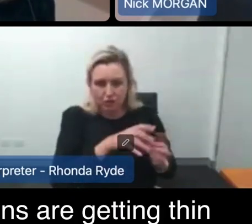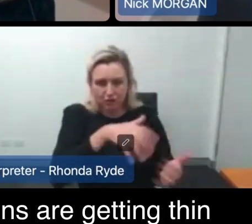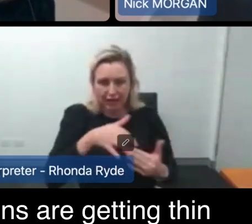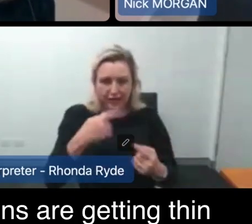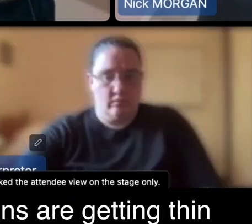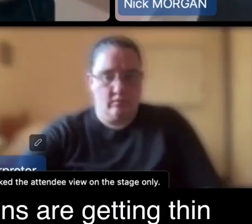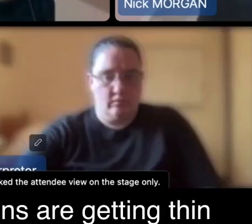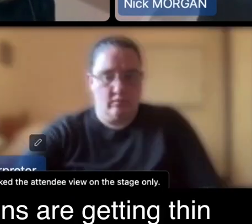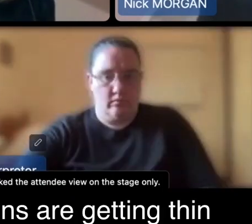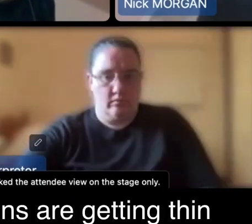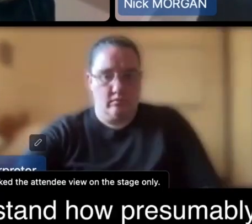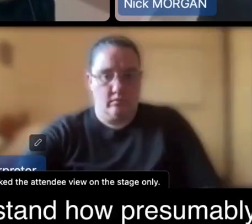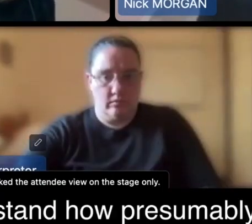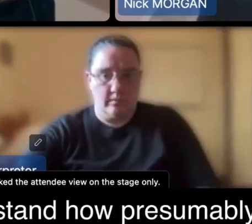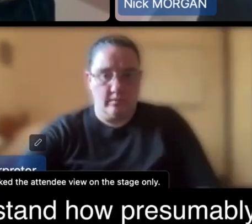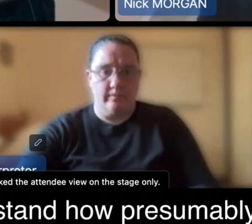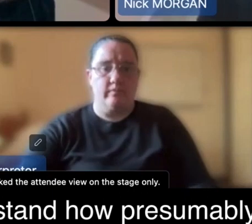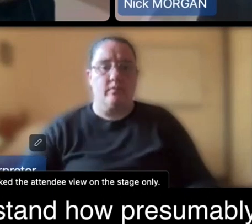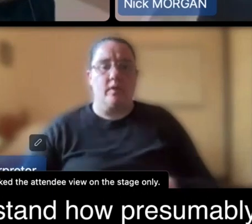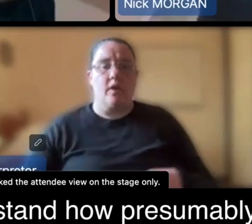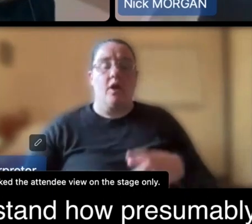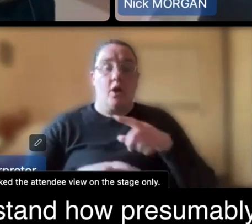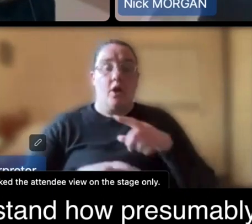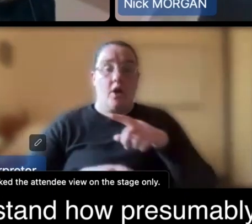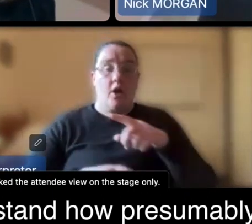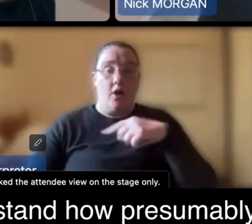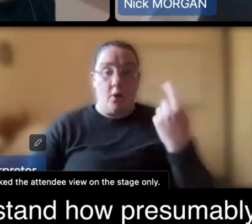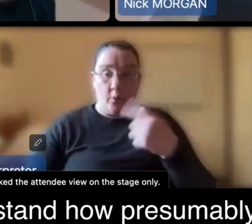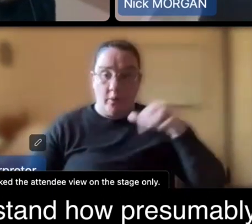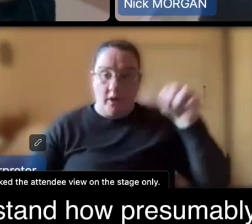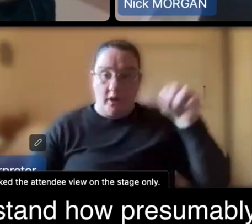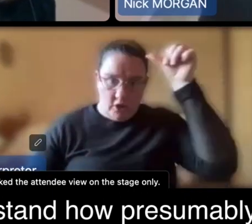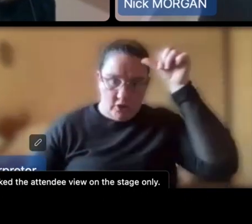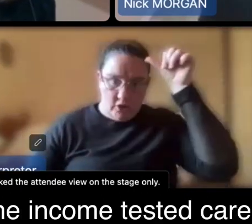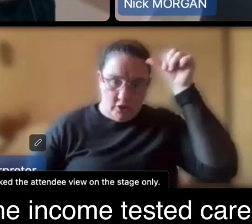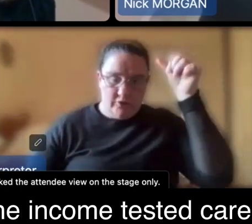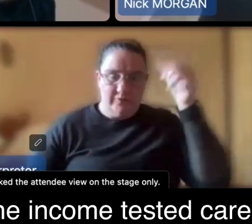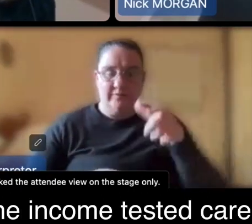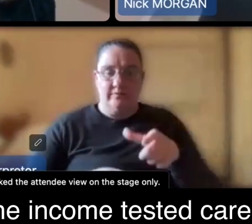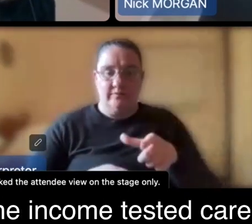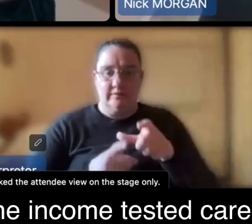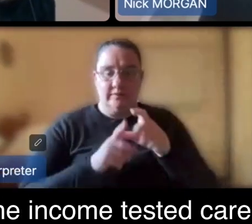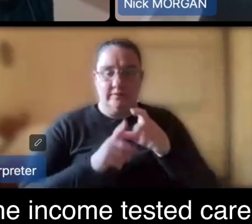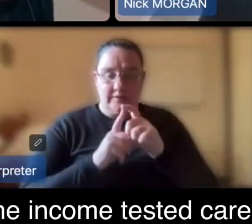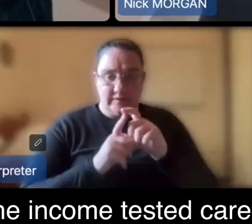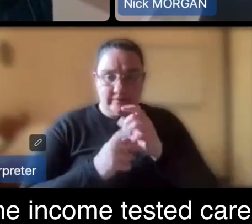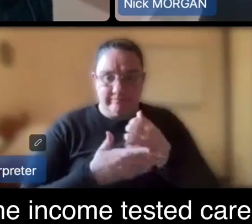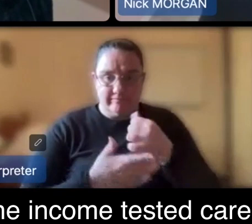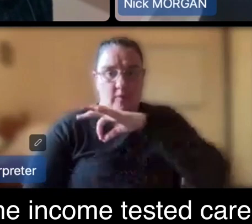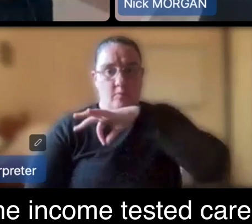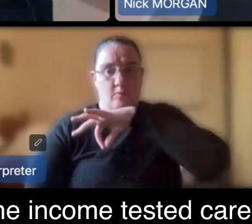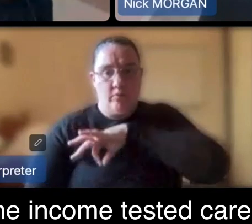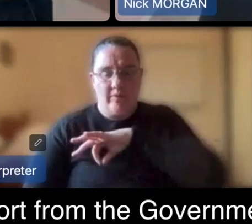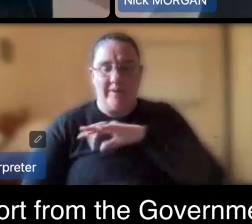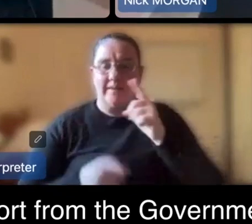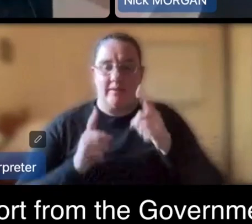They note that profit margins are getting thin, and clients seem not to understand how presumably home care packages work with the income tested care